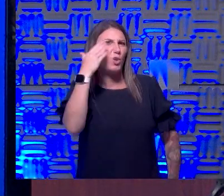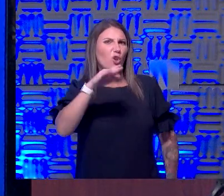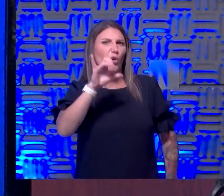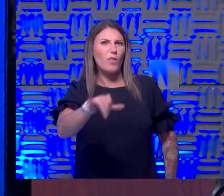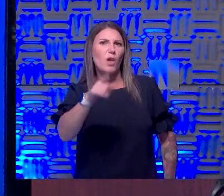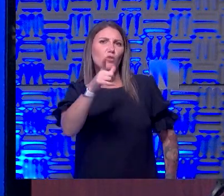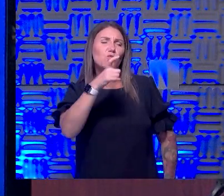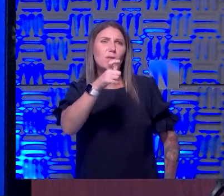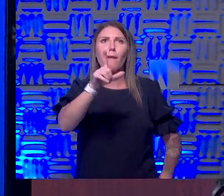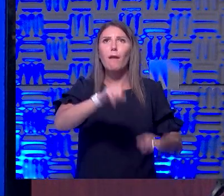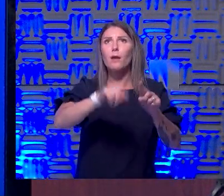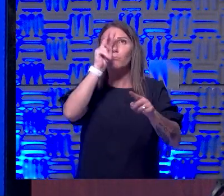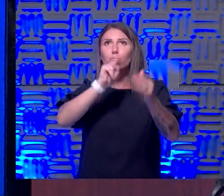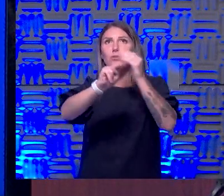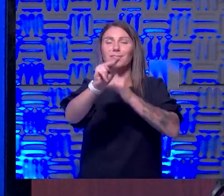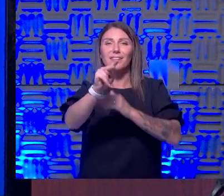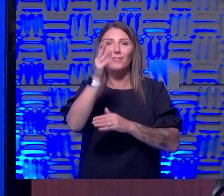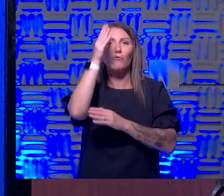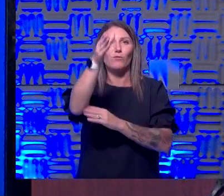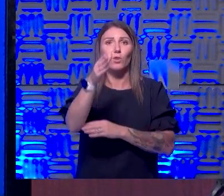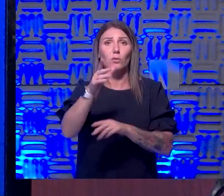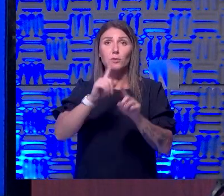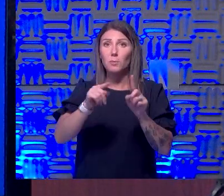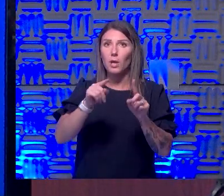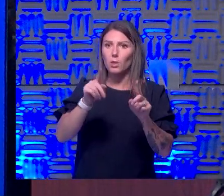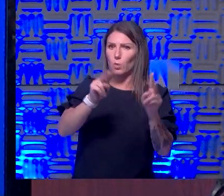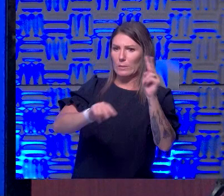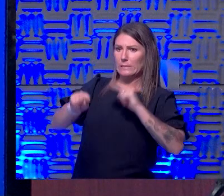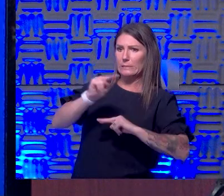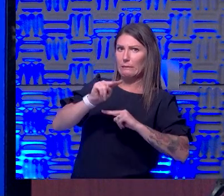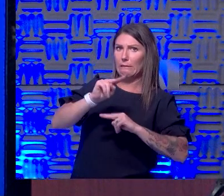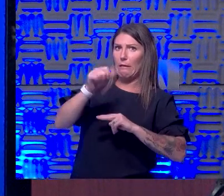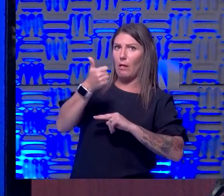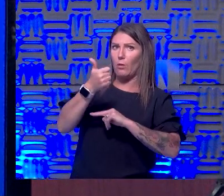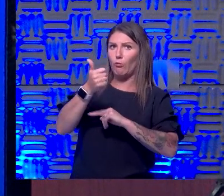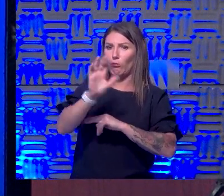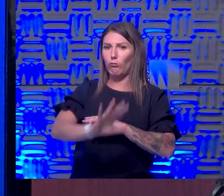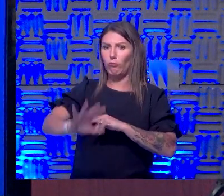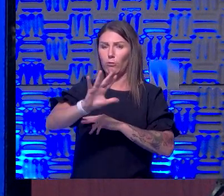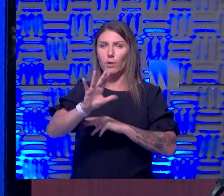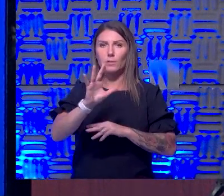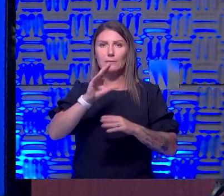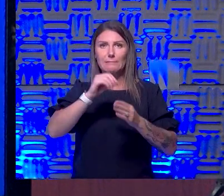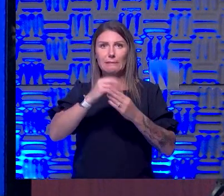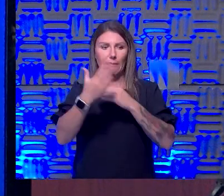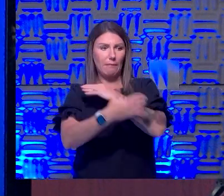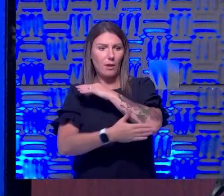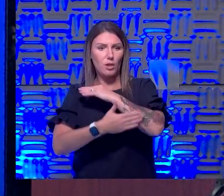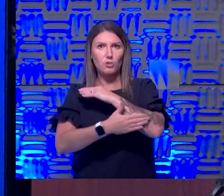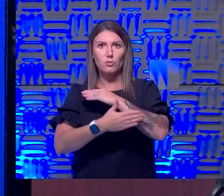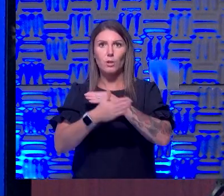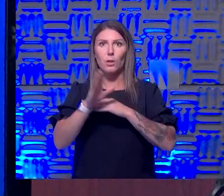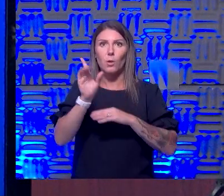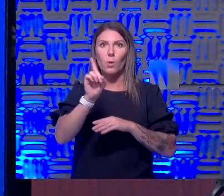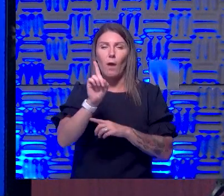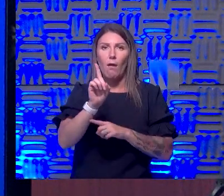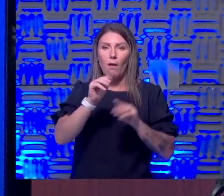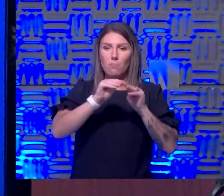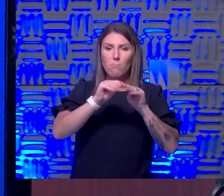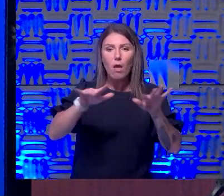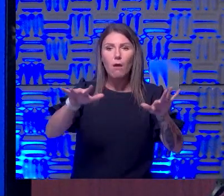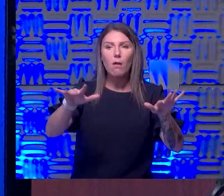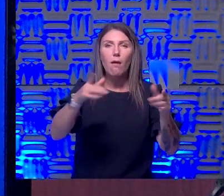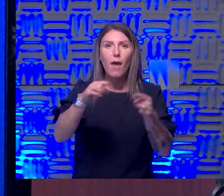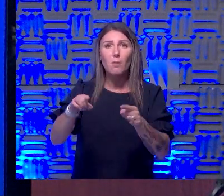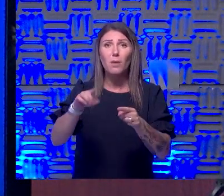don't have the crystal ball, but we can see in all the other areas around the country where that growth is happening, and we would anticipate that it will